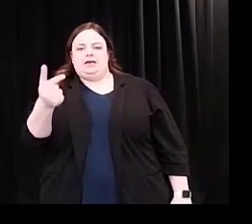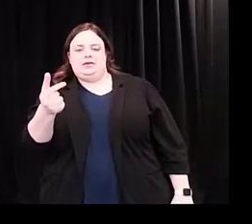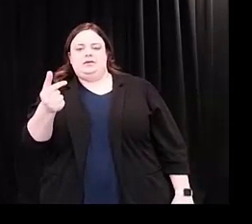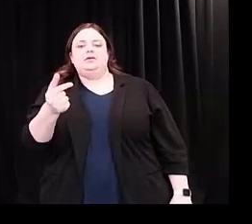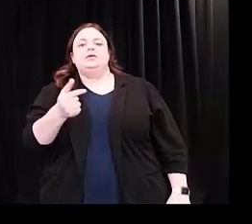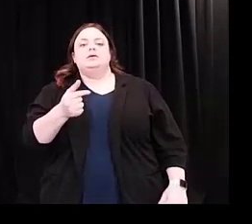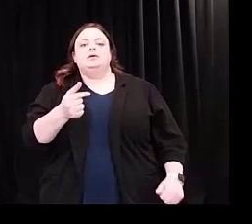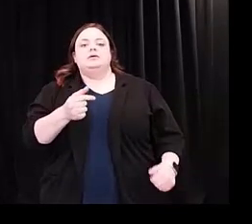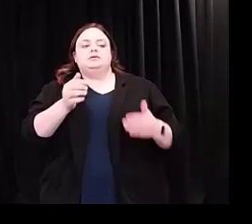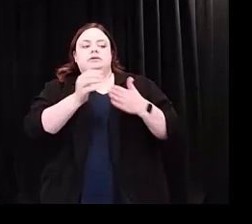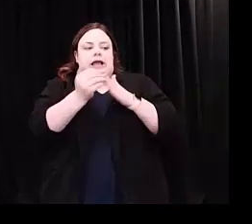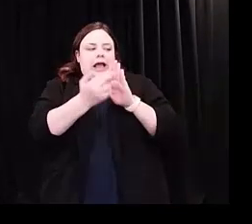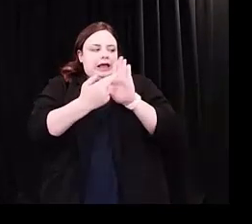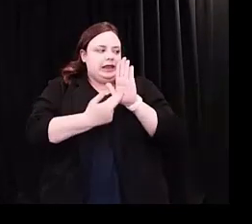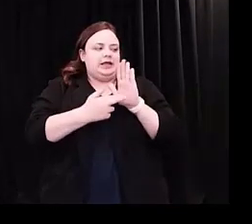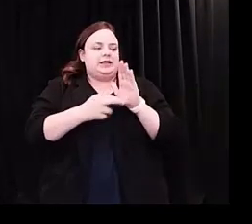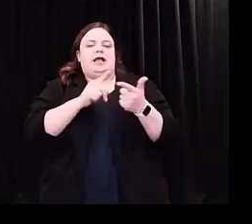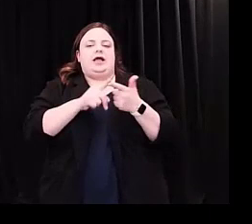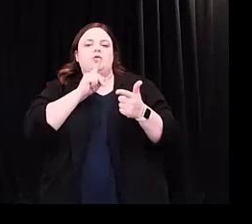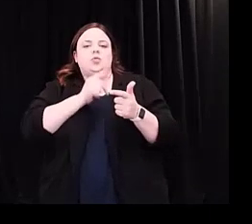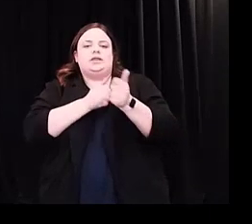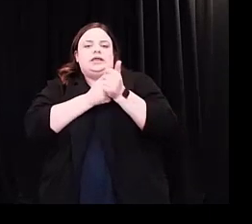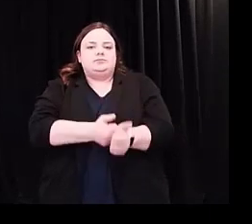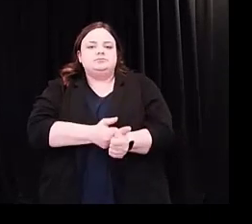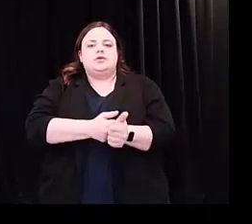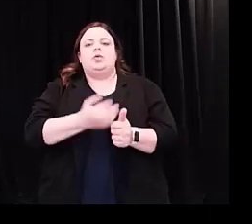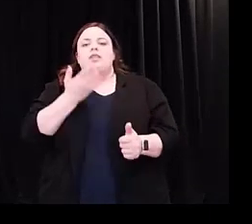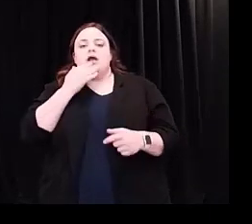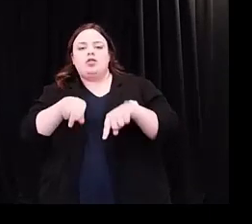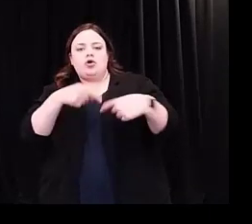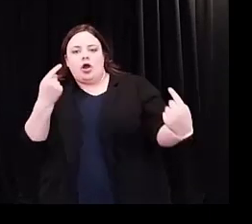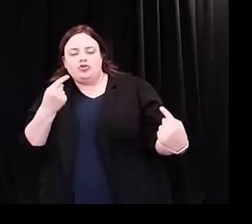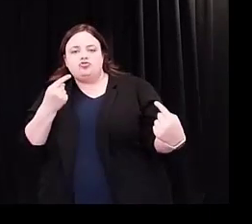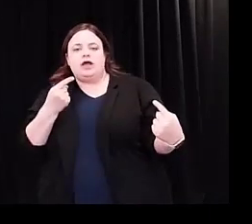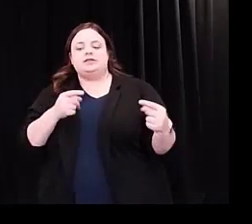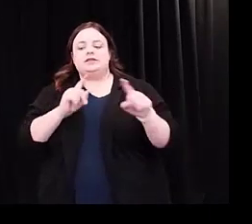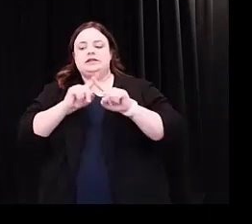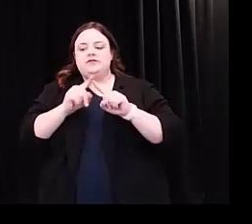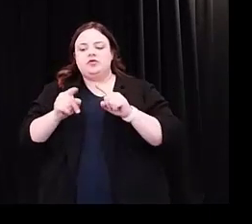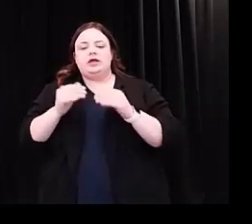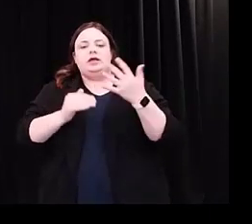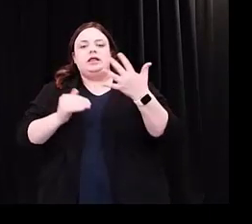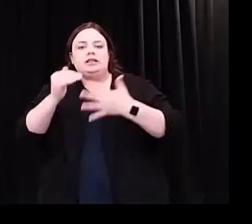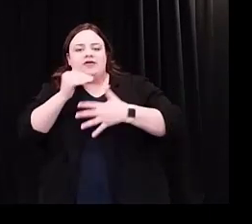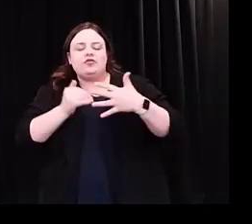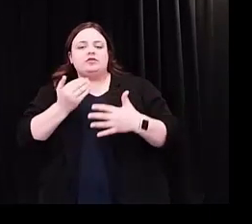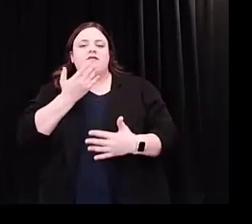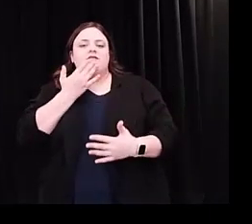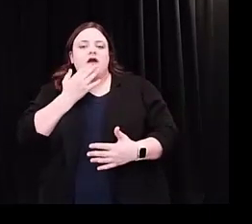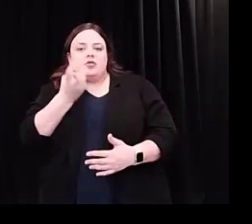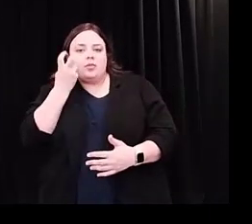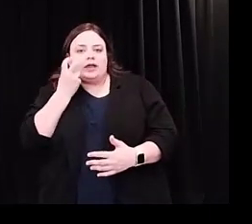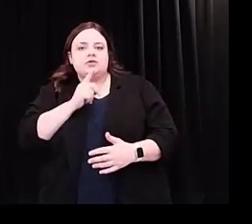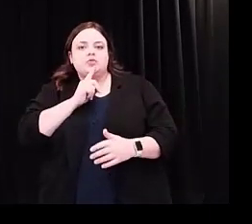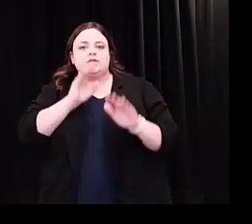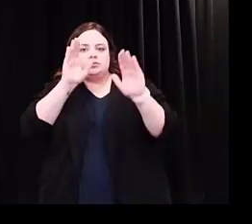plugins like Dax mentioned that simulate color contrast and the different levels of color blindness that are